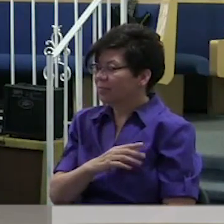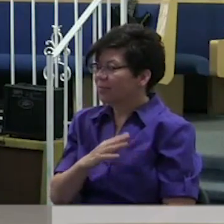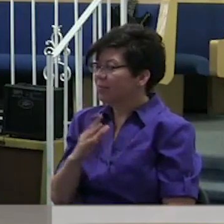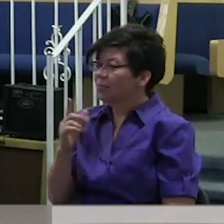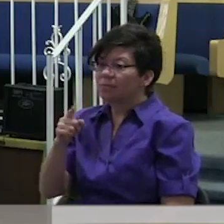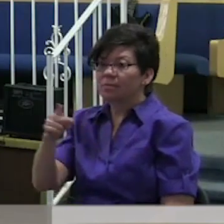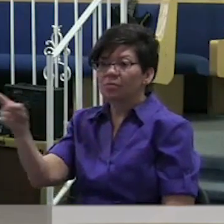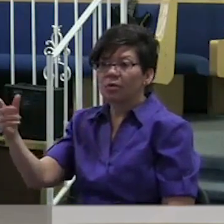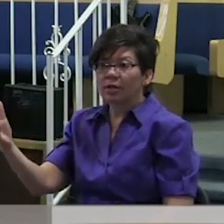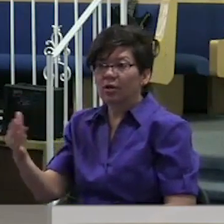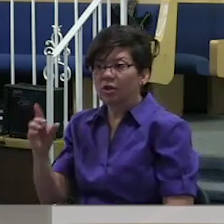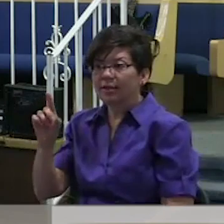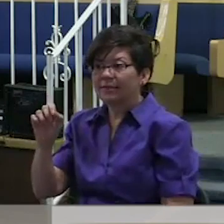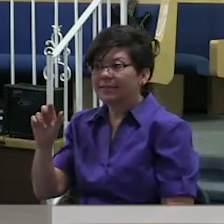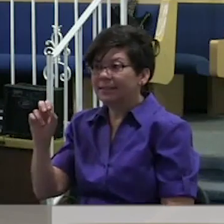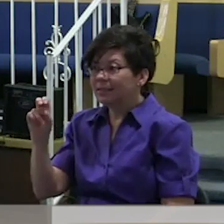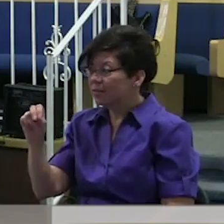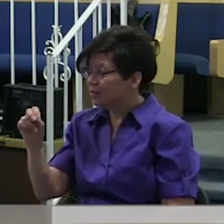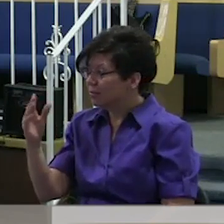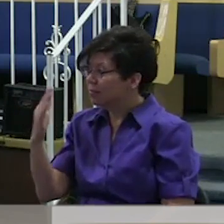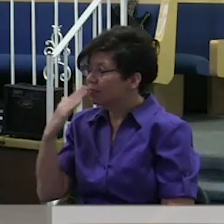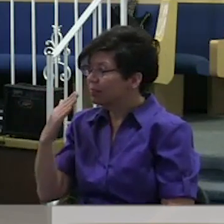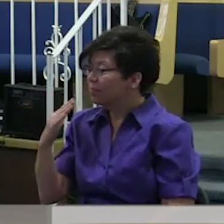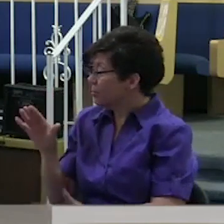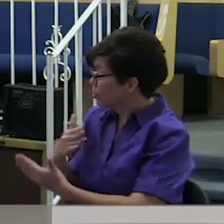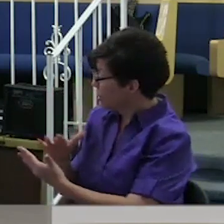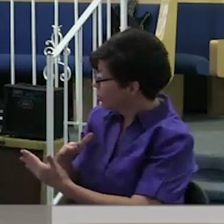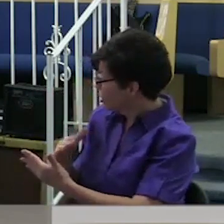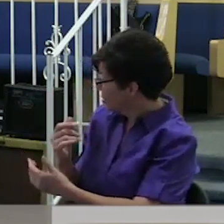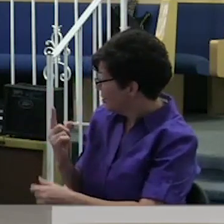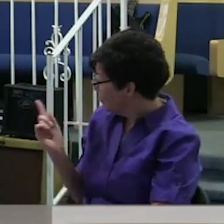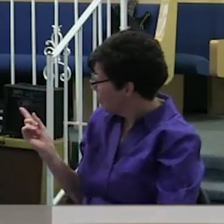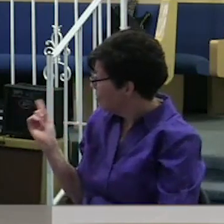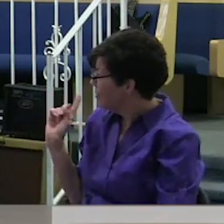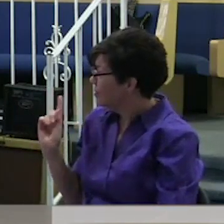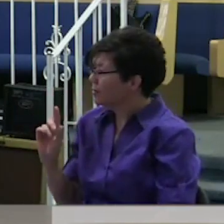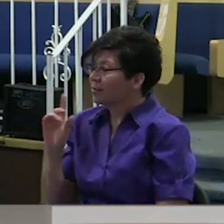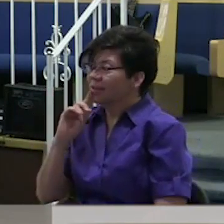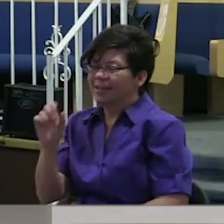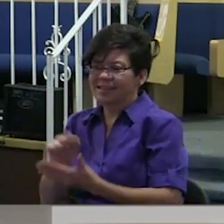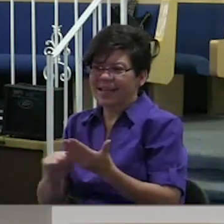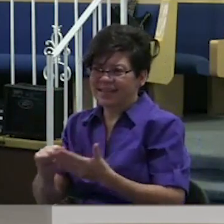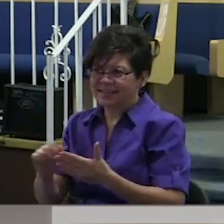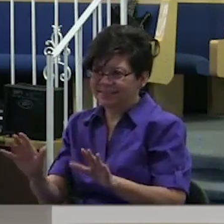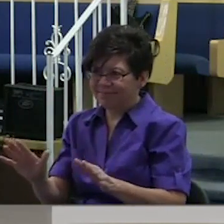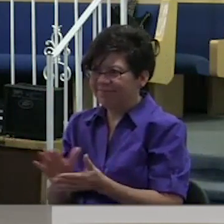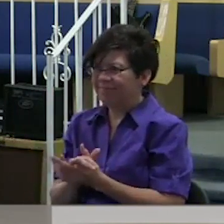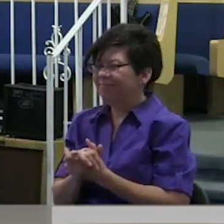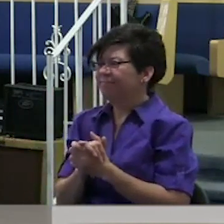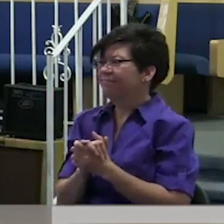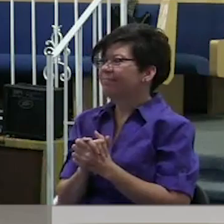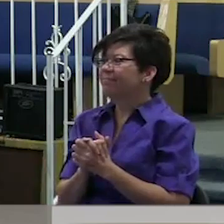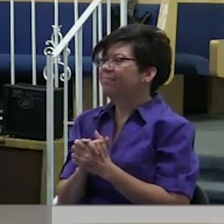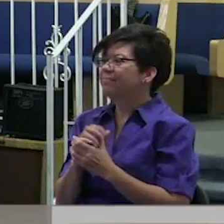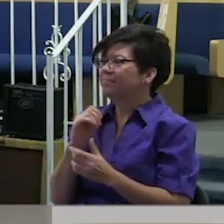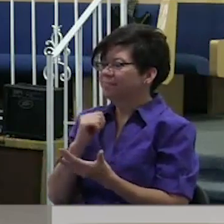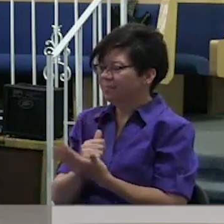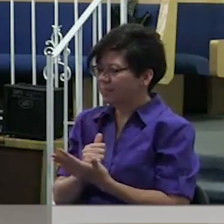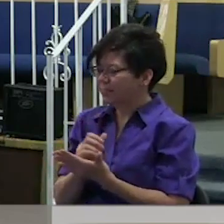all those who are here, the deacons. Musicians and the saints of God. Amen.